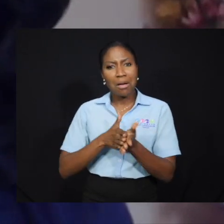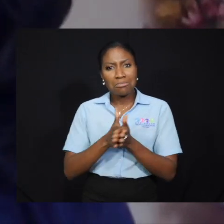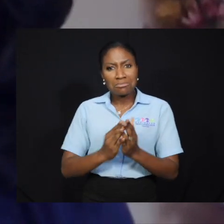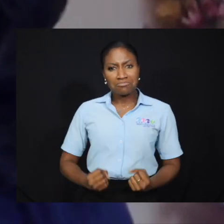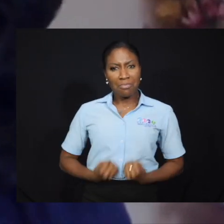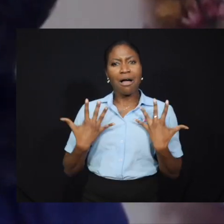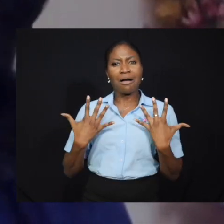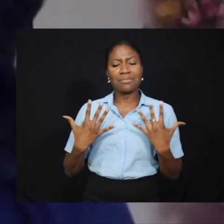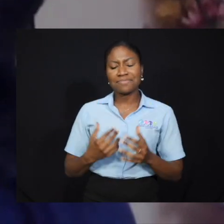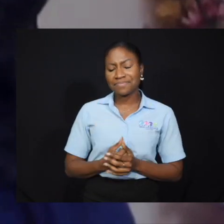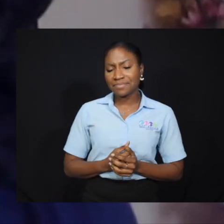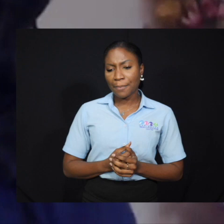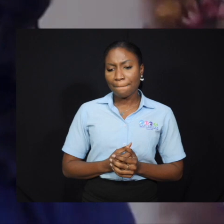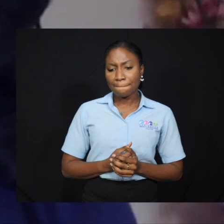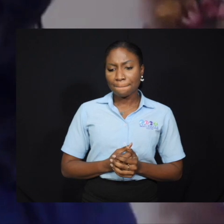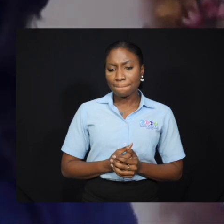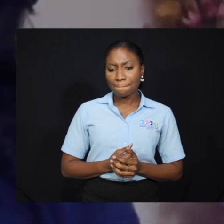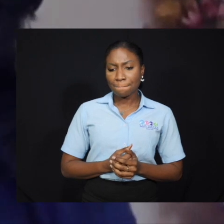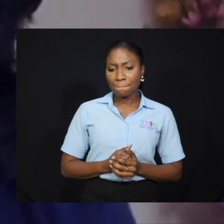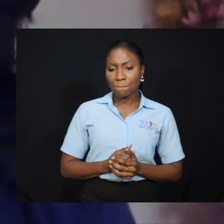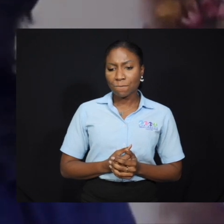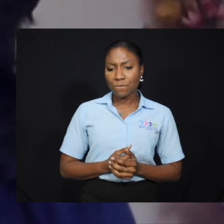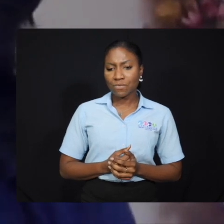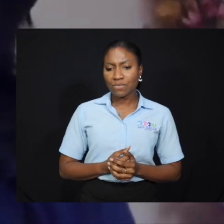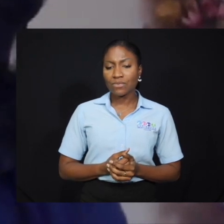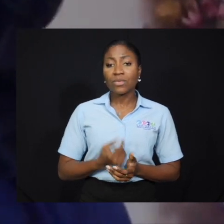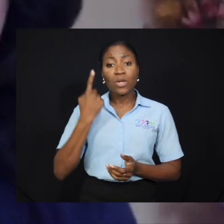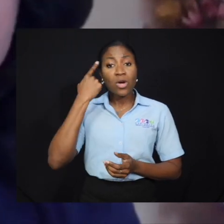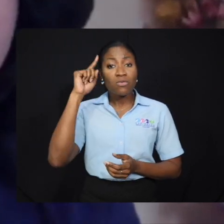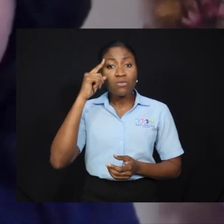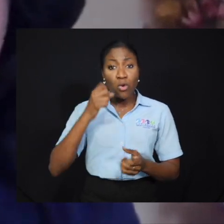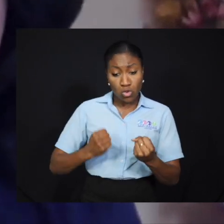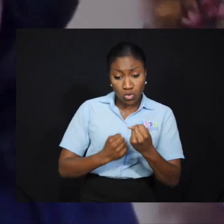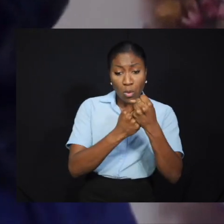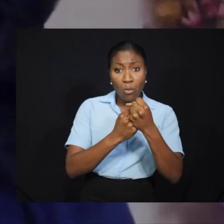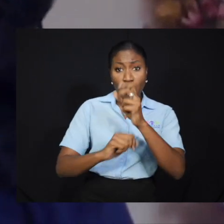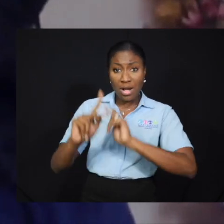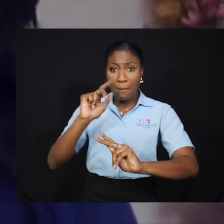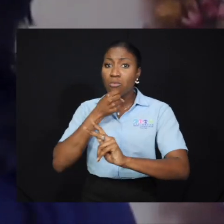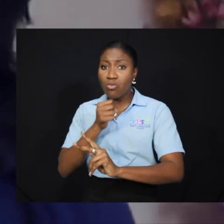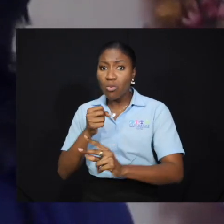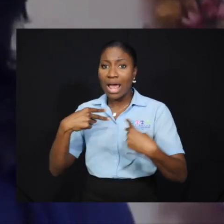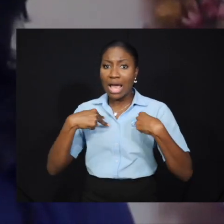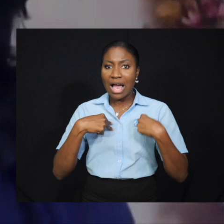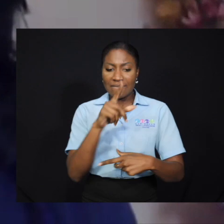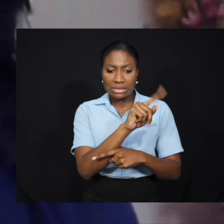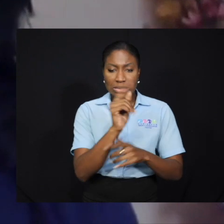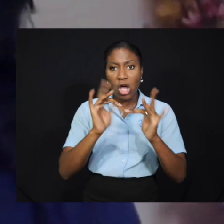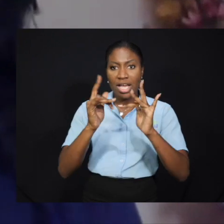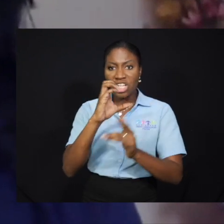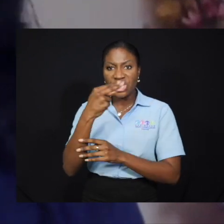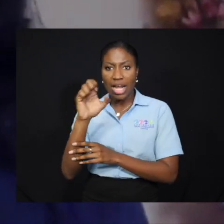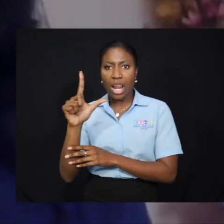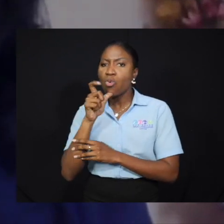senior citizens, we have our TT Connect channel, which is headed by Mr. Edson Eastman. So if you